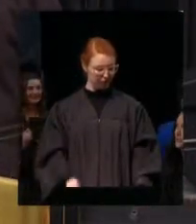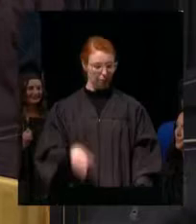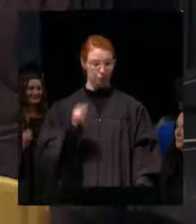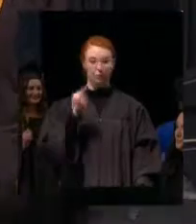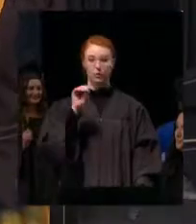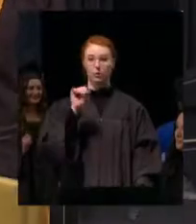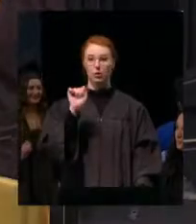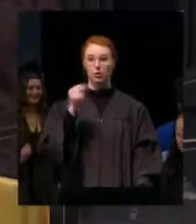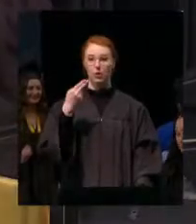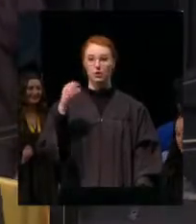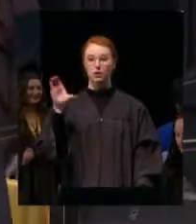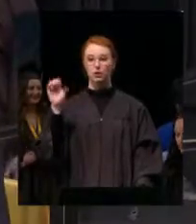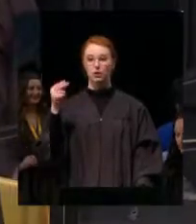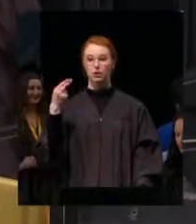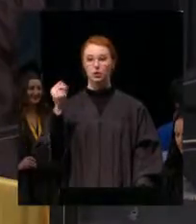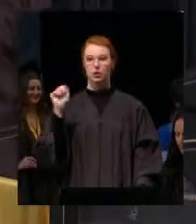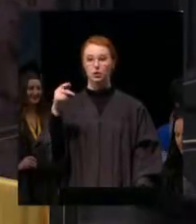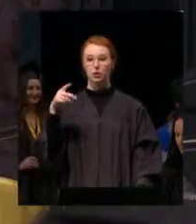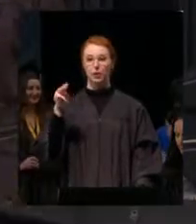Noah Chapman.